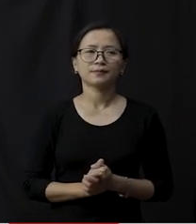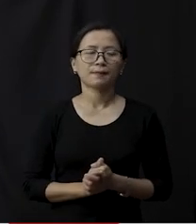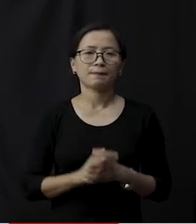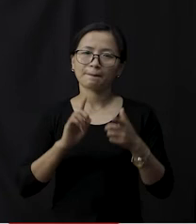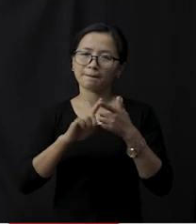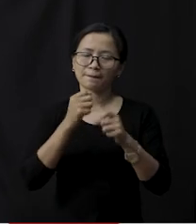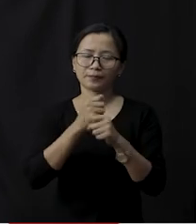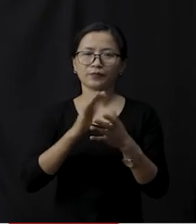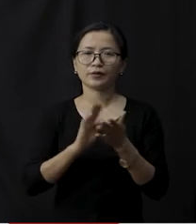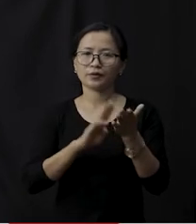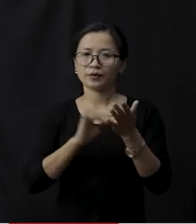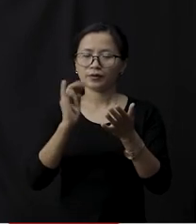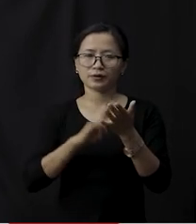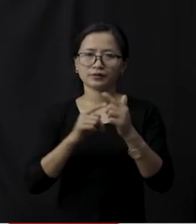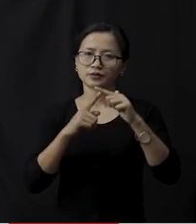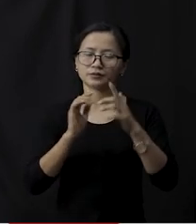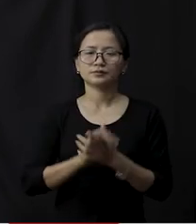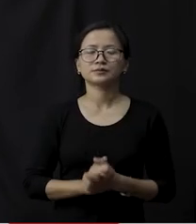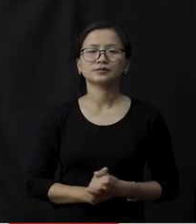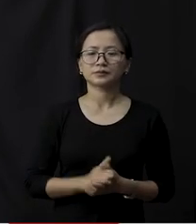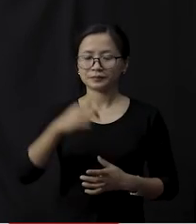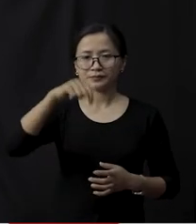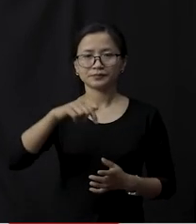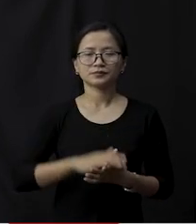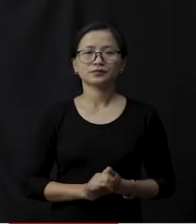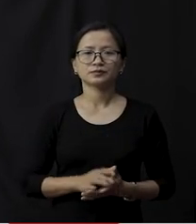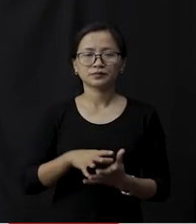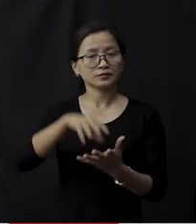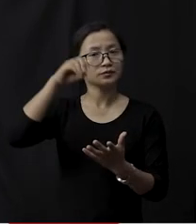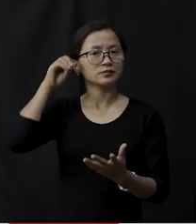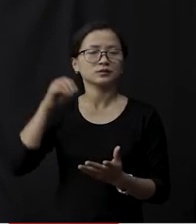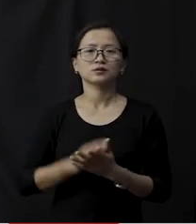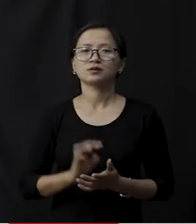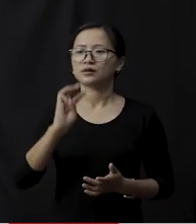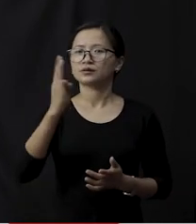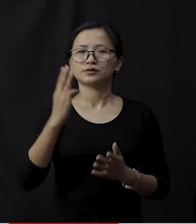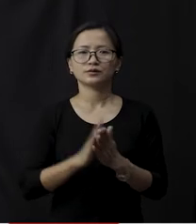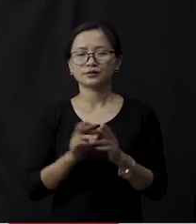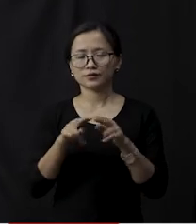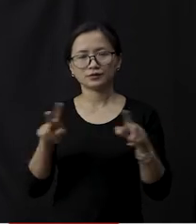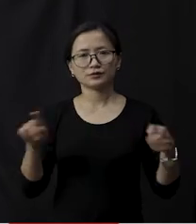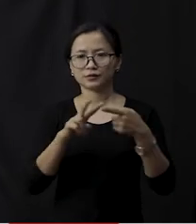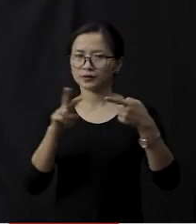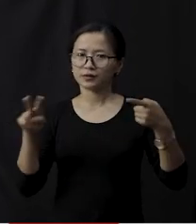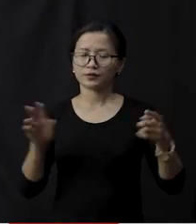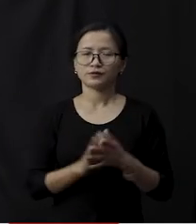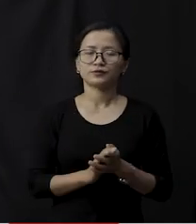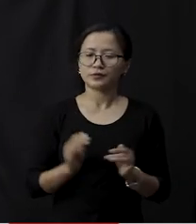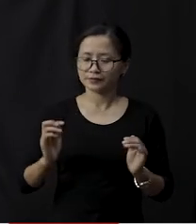mint. So, students, from here we have learned three different types of